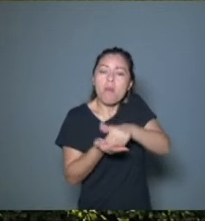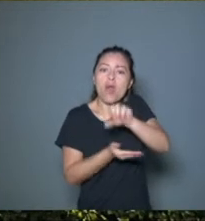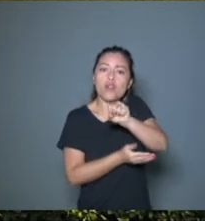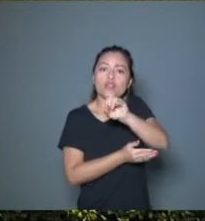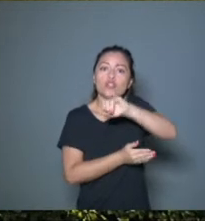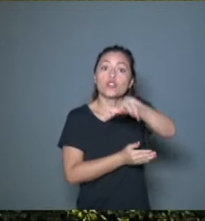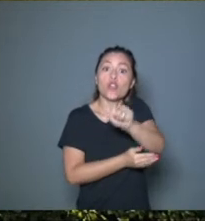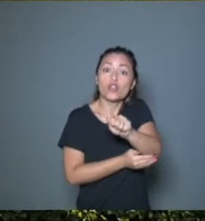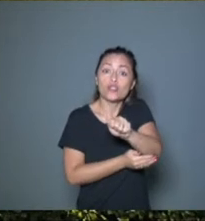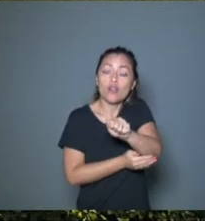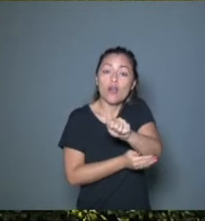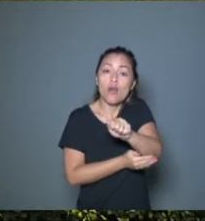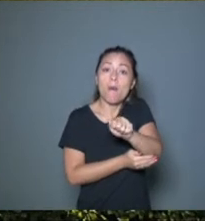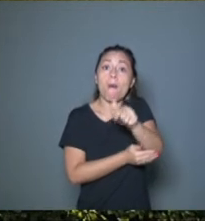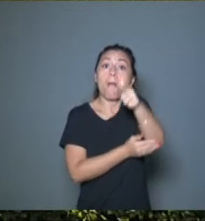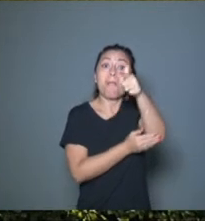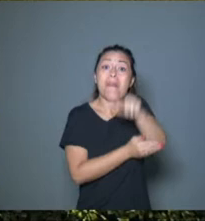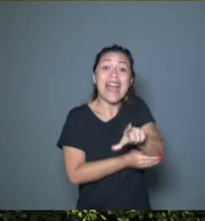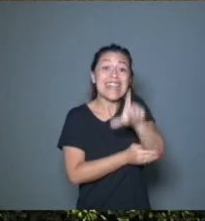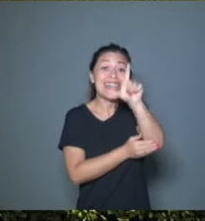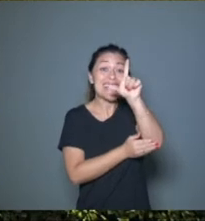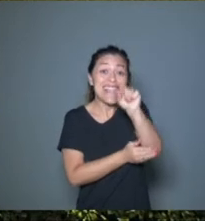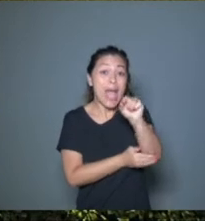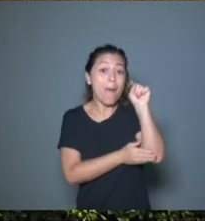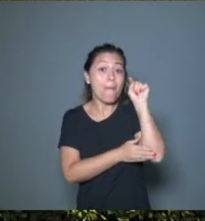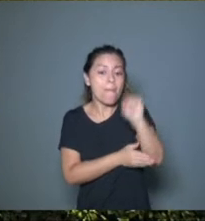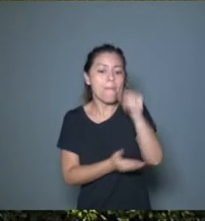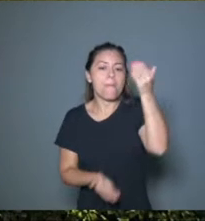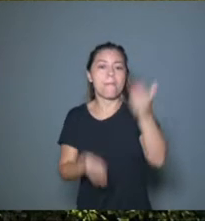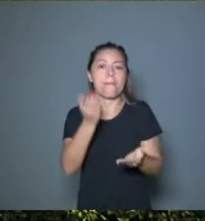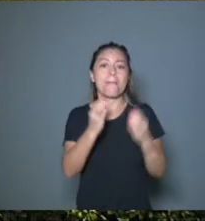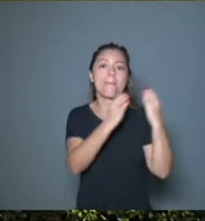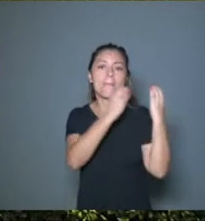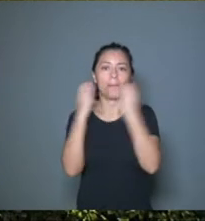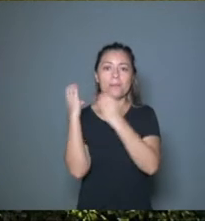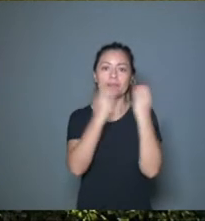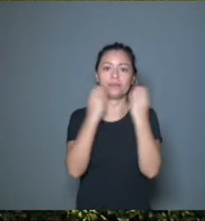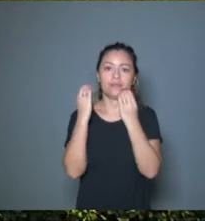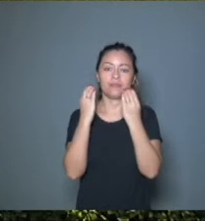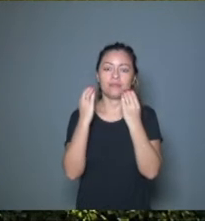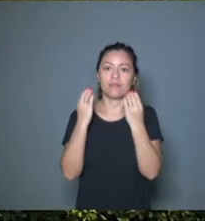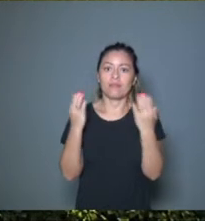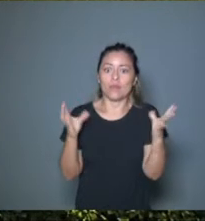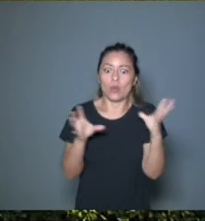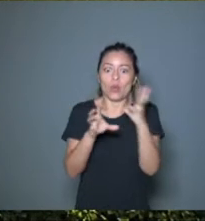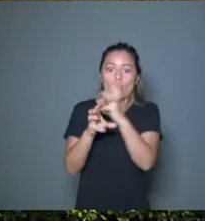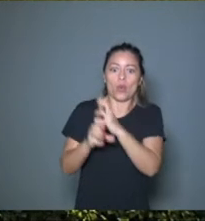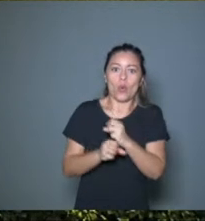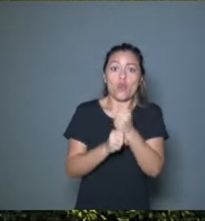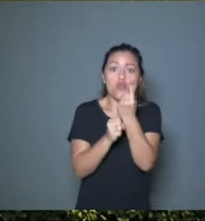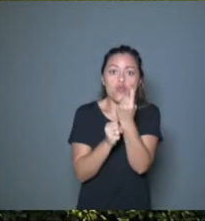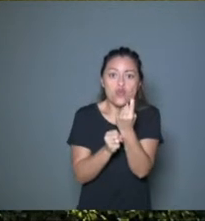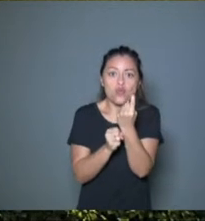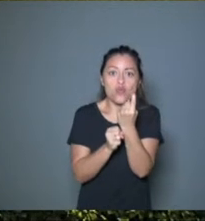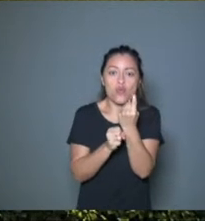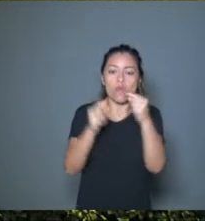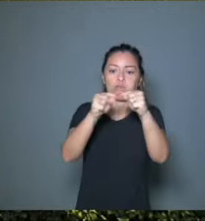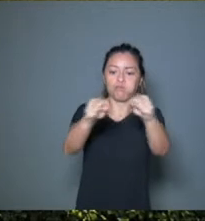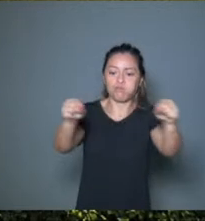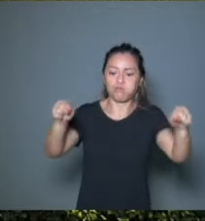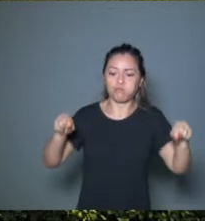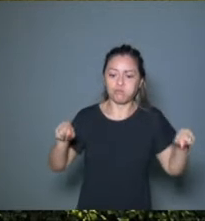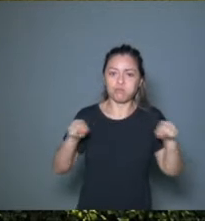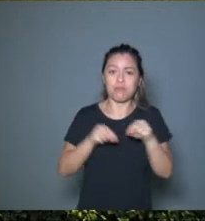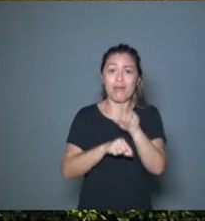soybeans and another 10 tons of corn. So we are producing 15 tons per